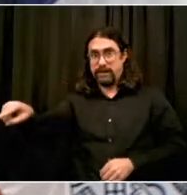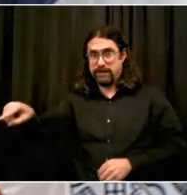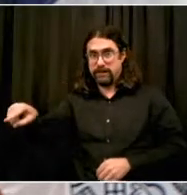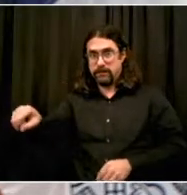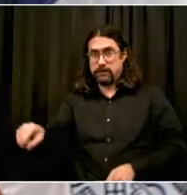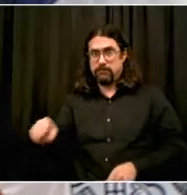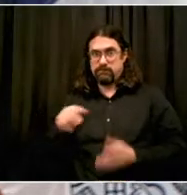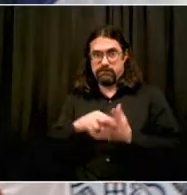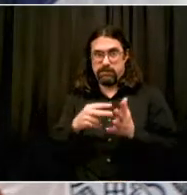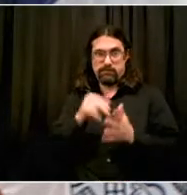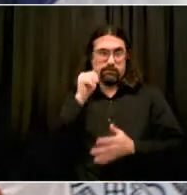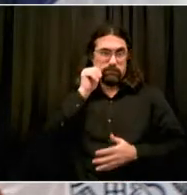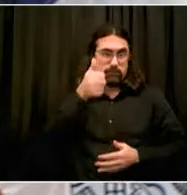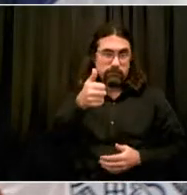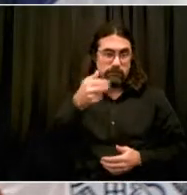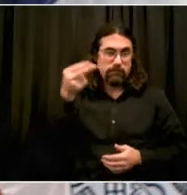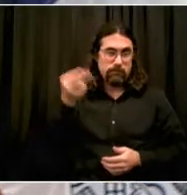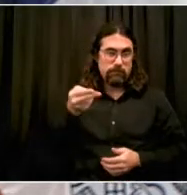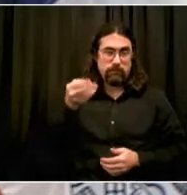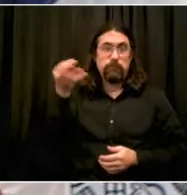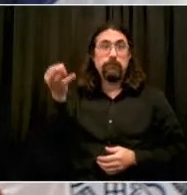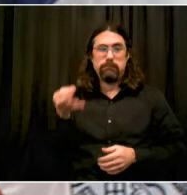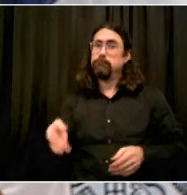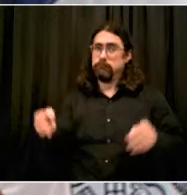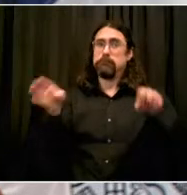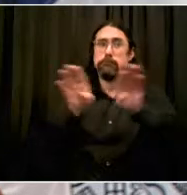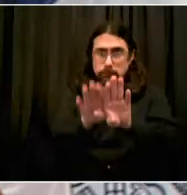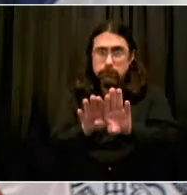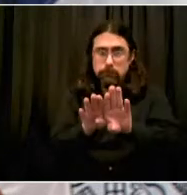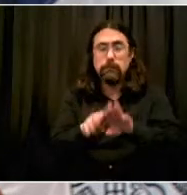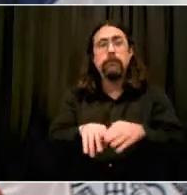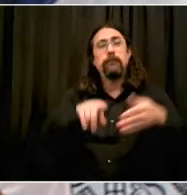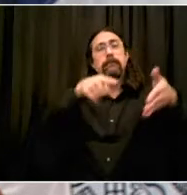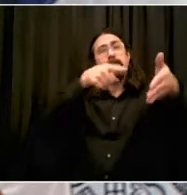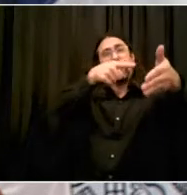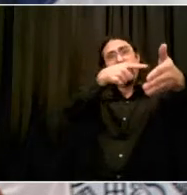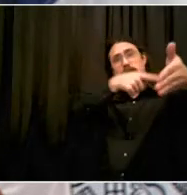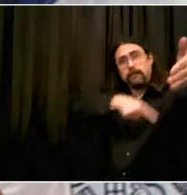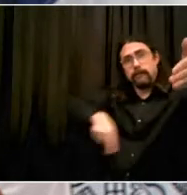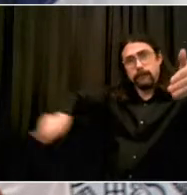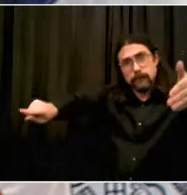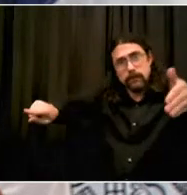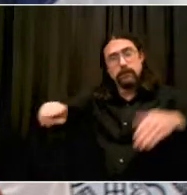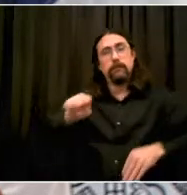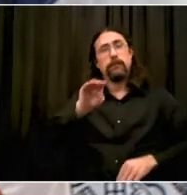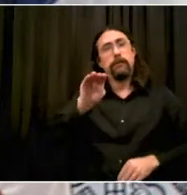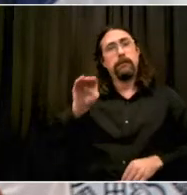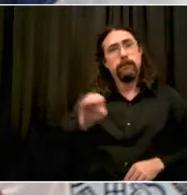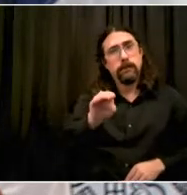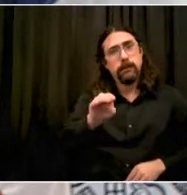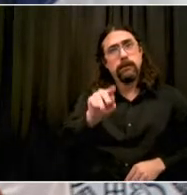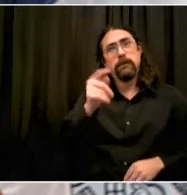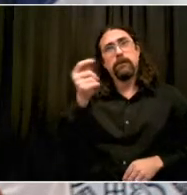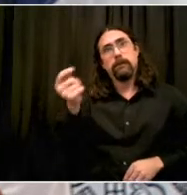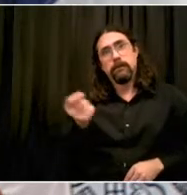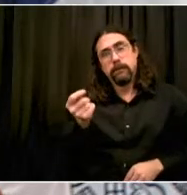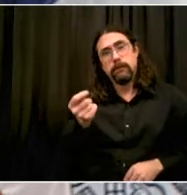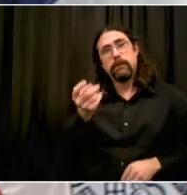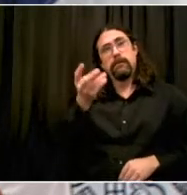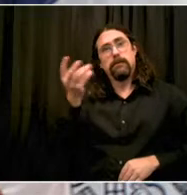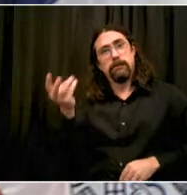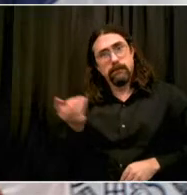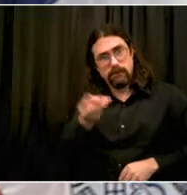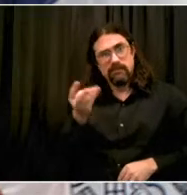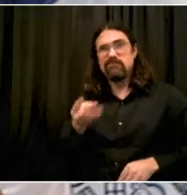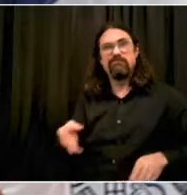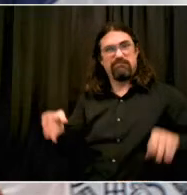Go ahead. Thanks. And my next question is about, the last time we had a citywide school shutdown, there were the emergency